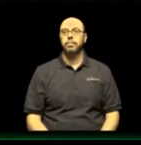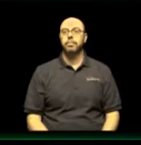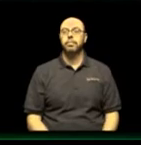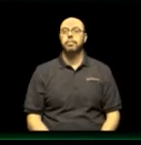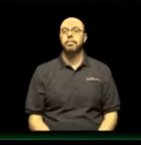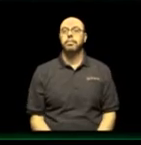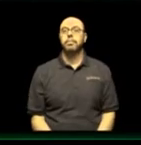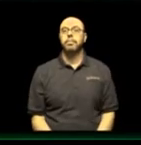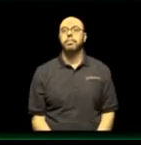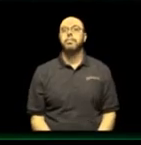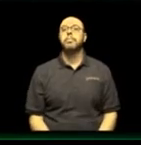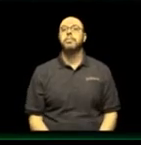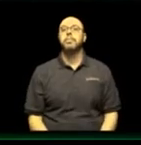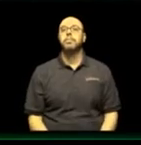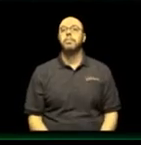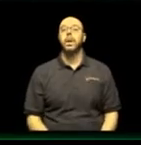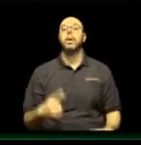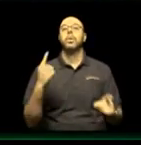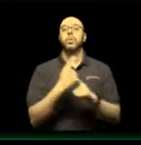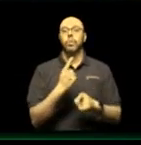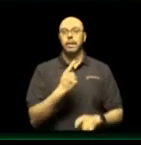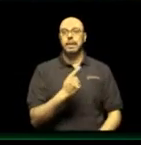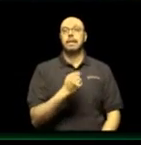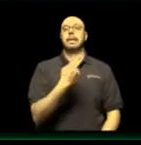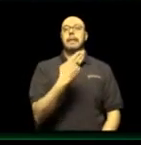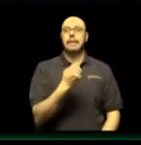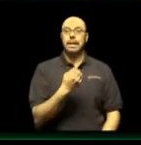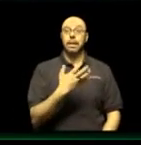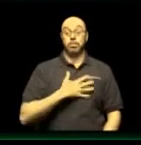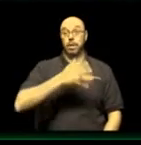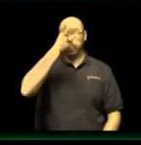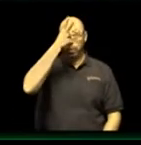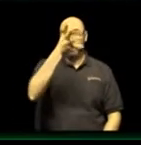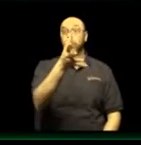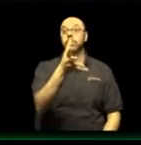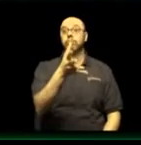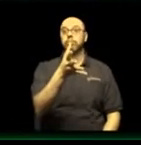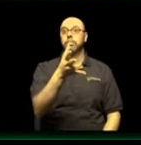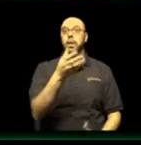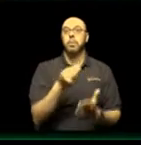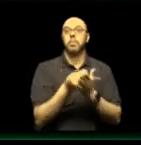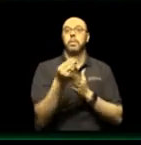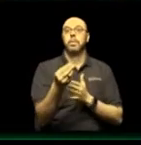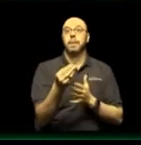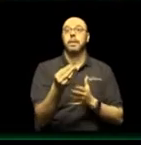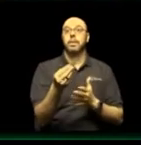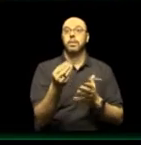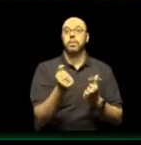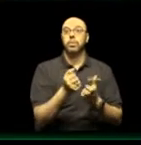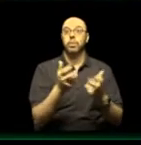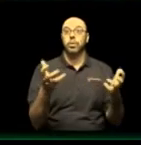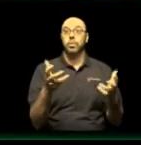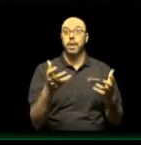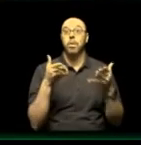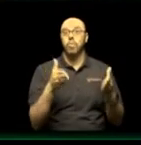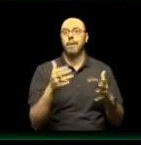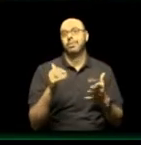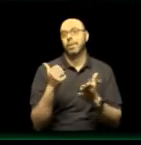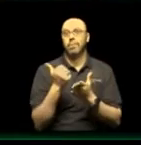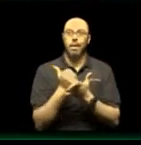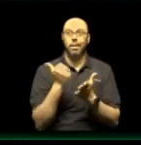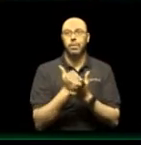you how to race? Correct. My grandfather, taught me so many ways to teach me how